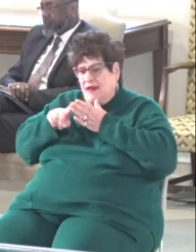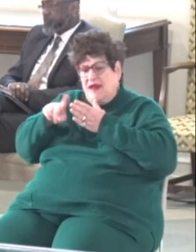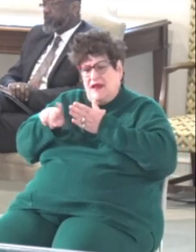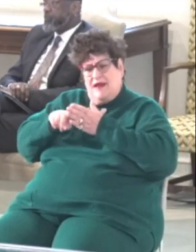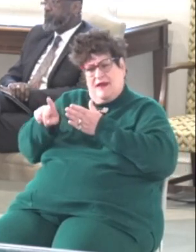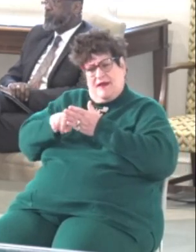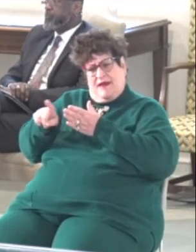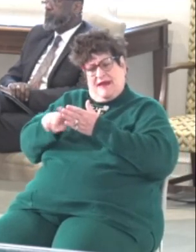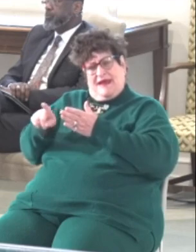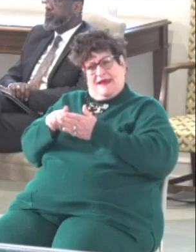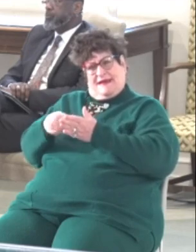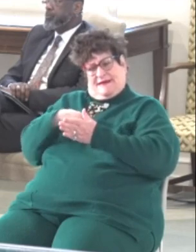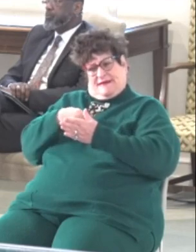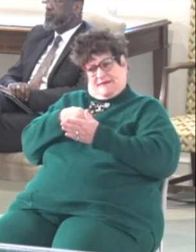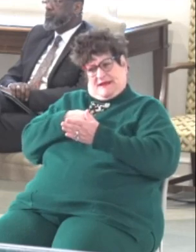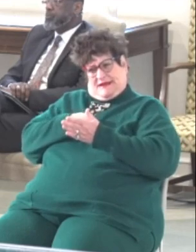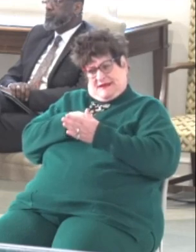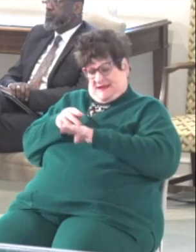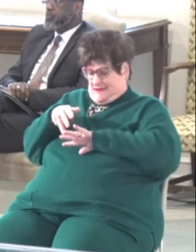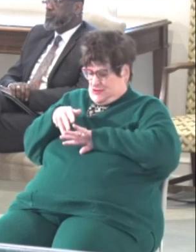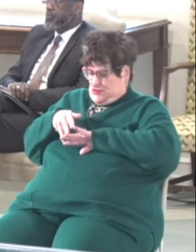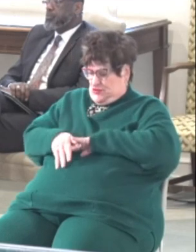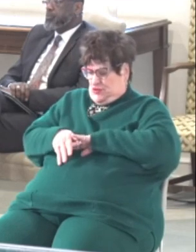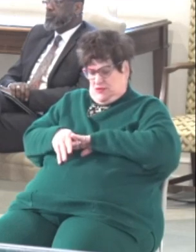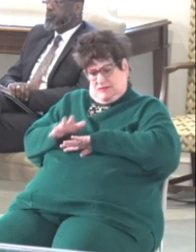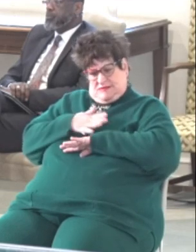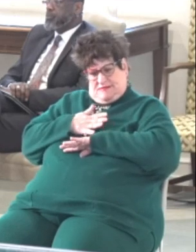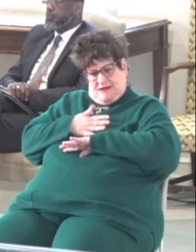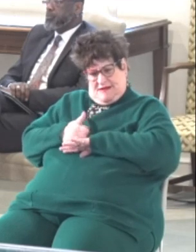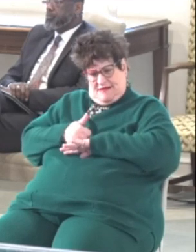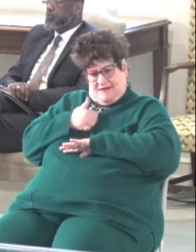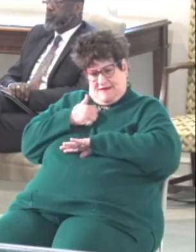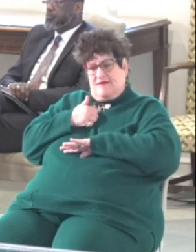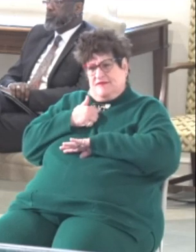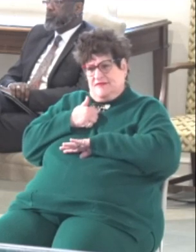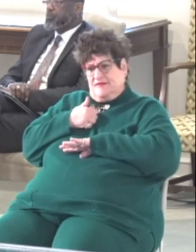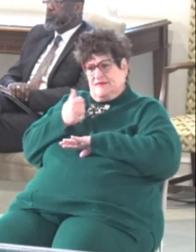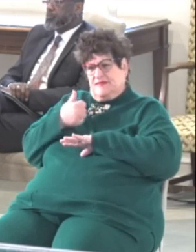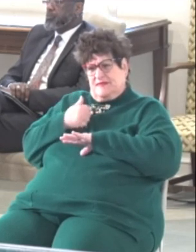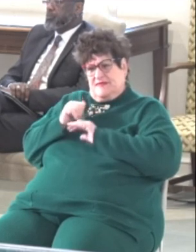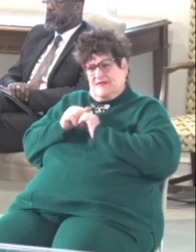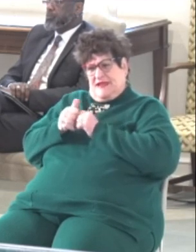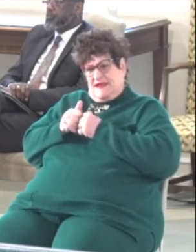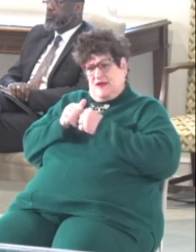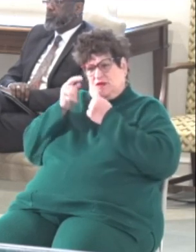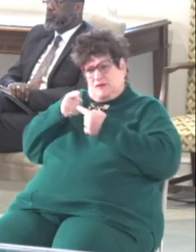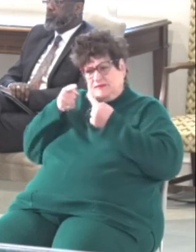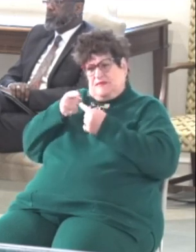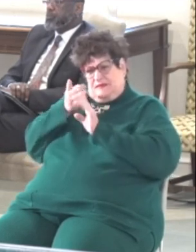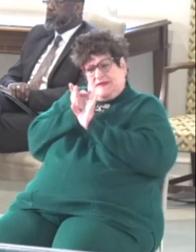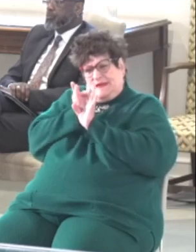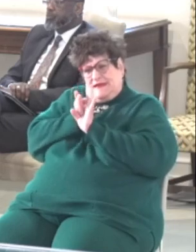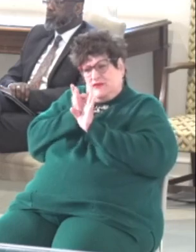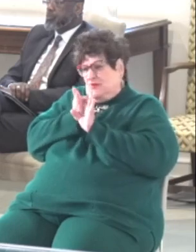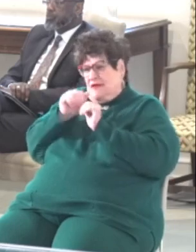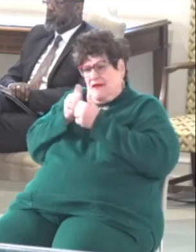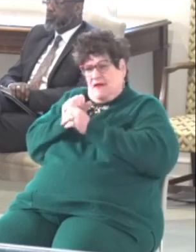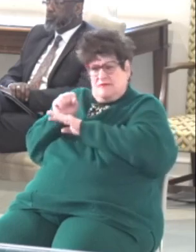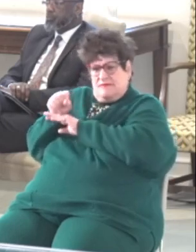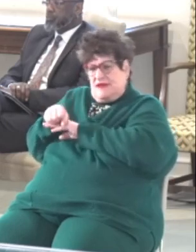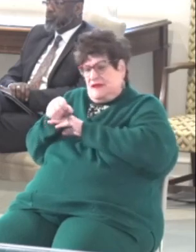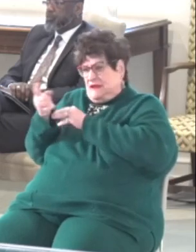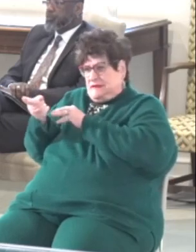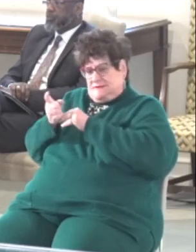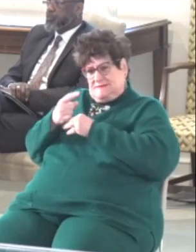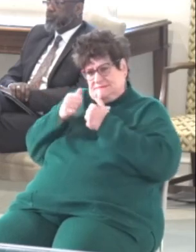own deep roots in the ground of his own life. Roots that can survive the winter, that keep